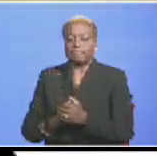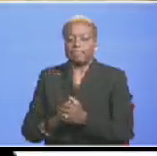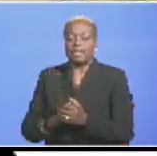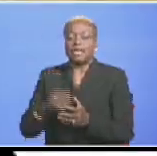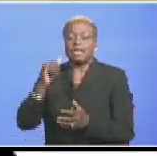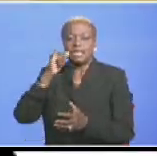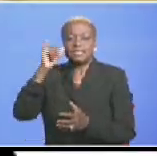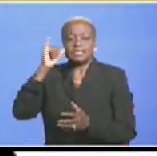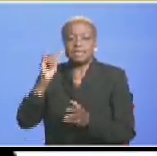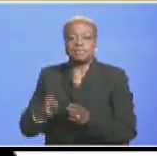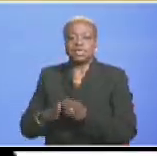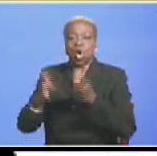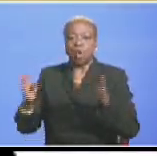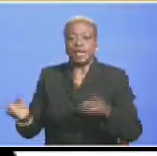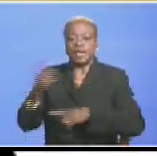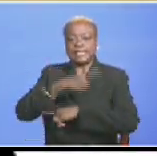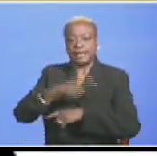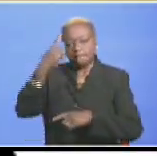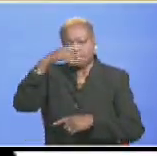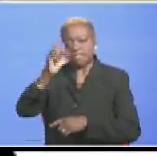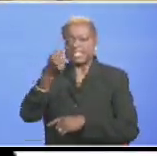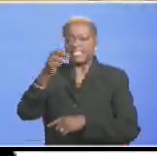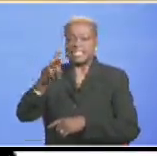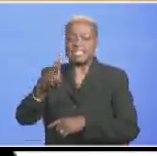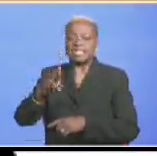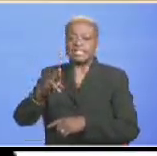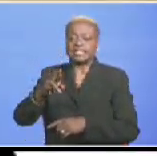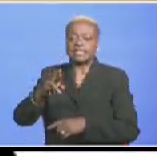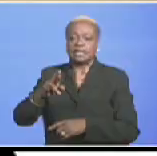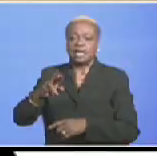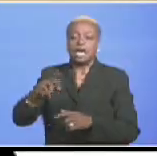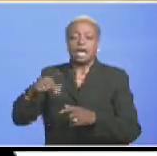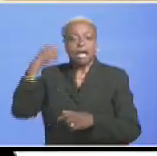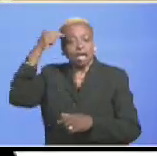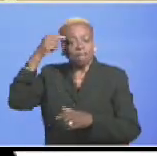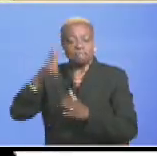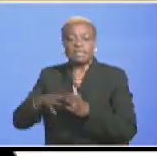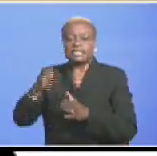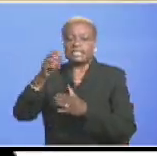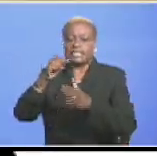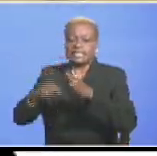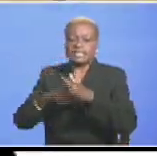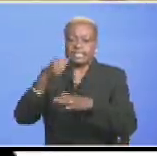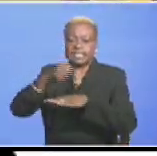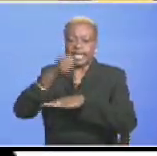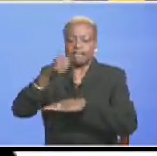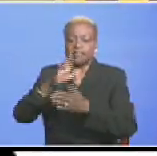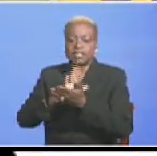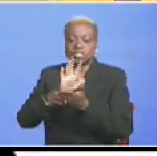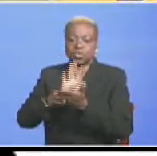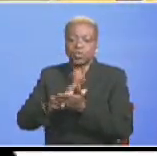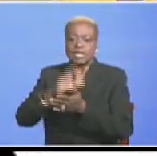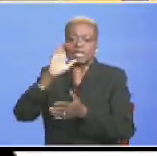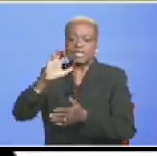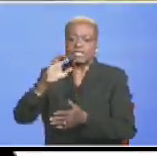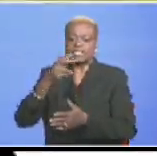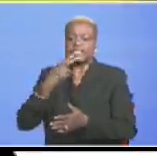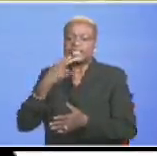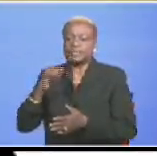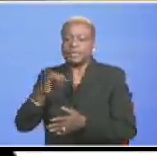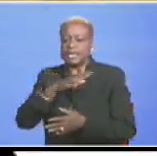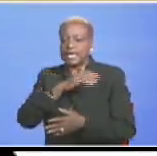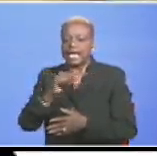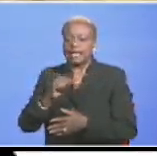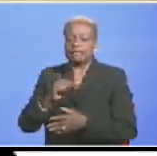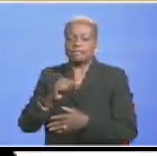Yesterday was opening day for the seniors in the government secondary school's volleyball season. The C.I. Gibson Rattlers and C.C. Sweeting Cobras meeting at the